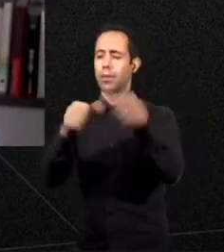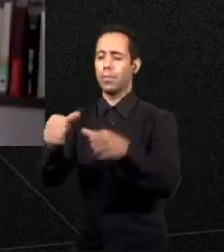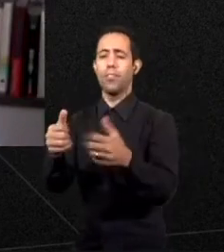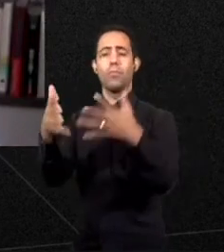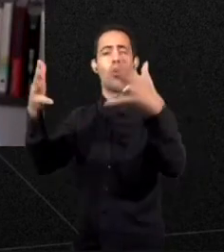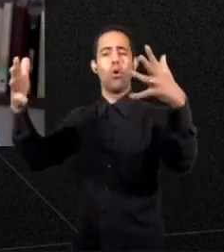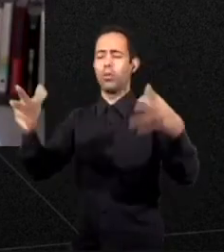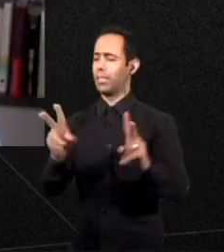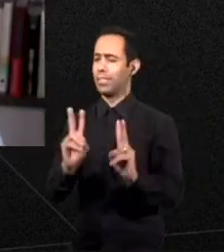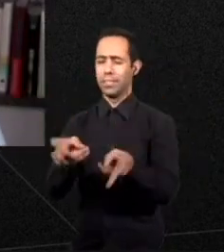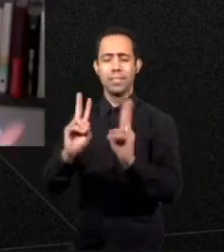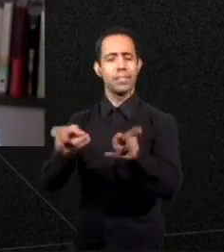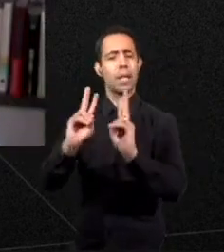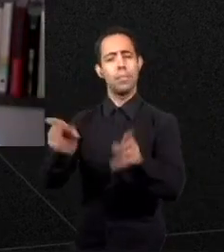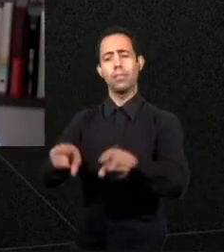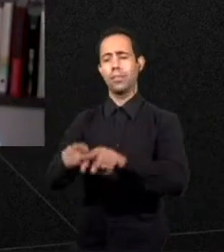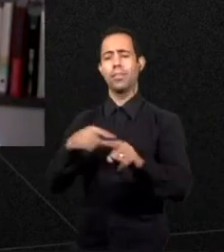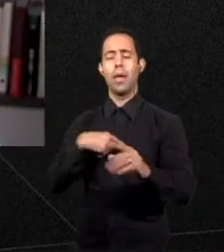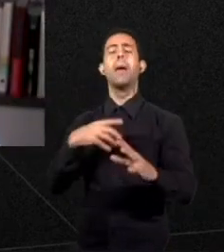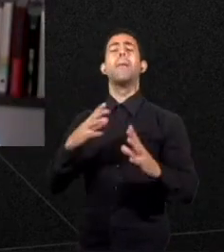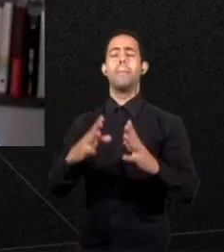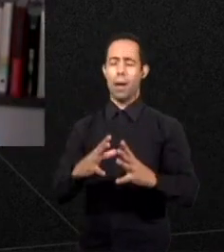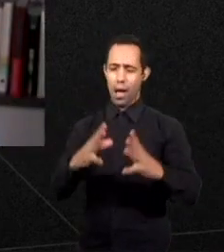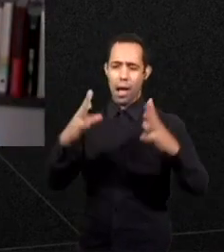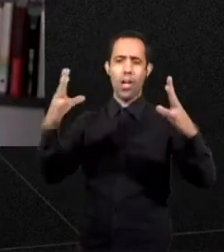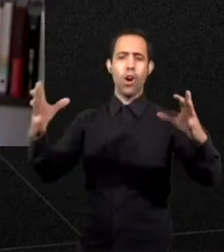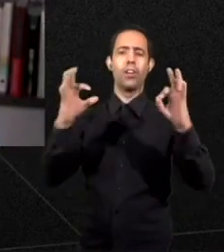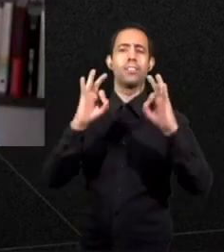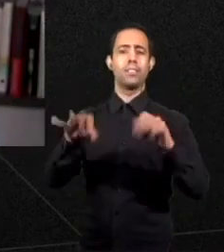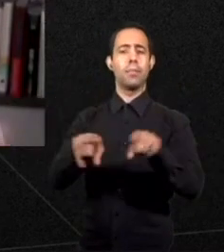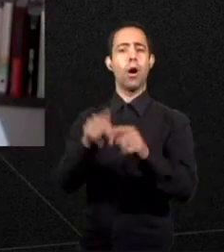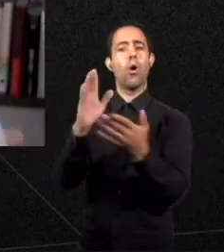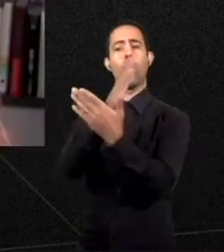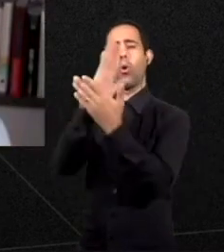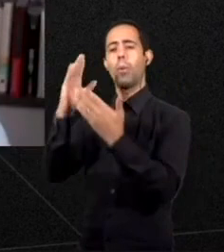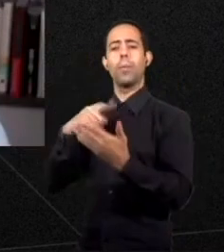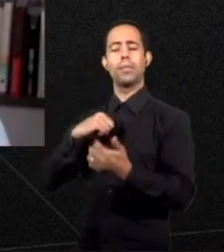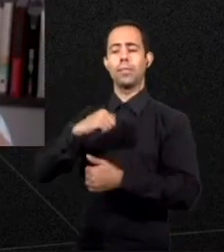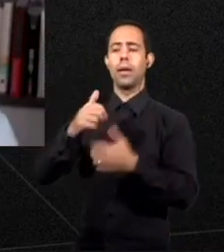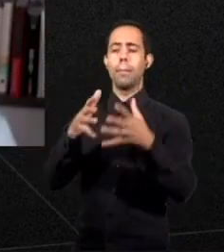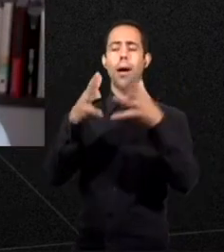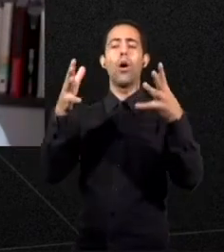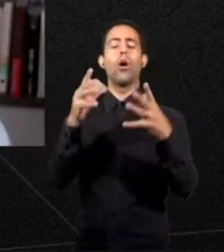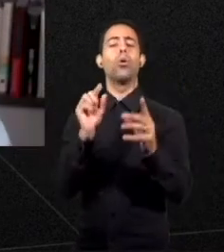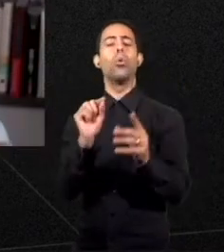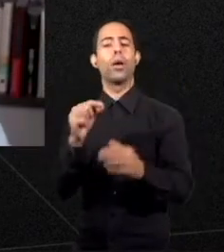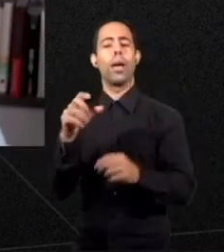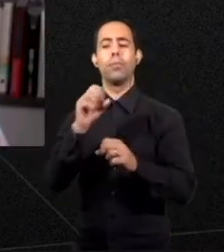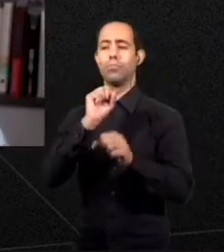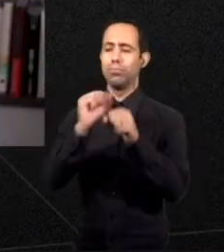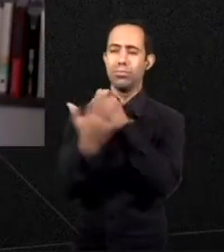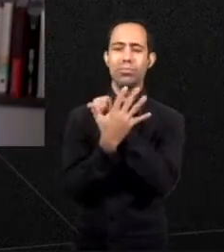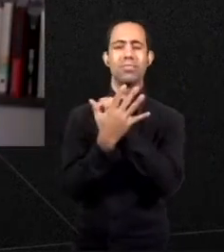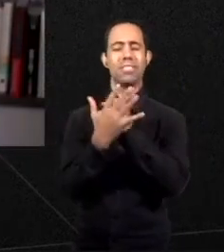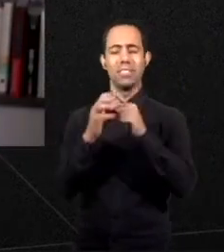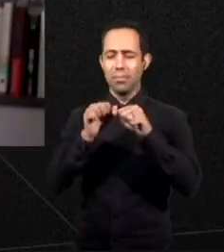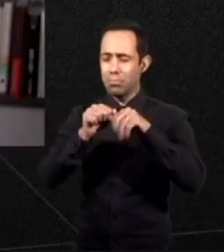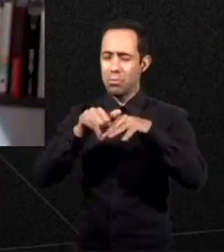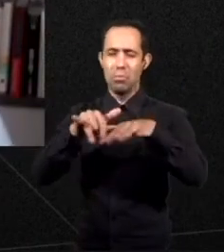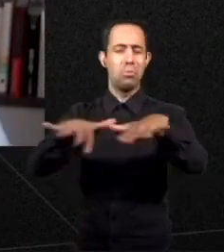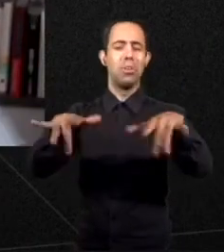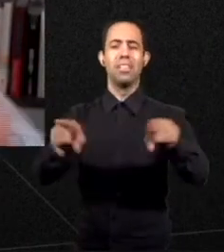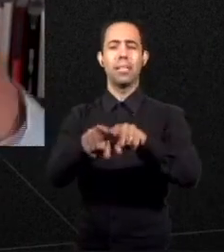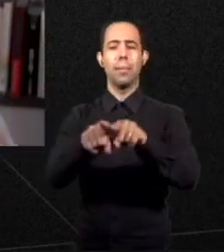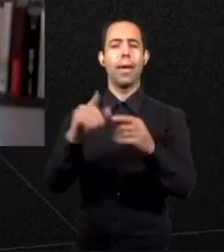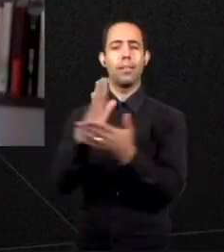increasing chance that some mutation, some variation, will make the virus able to overcome the vaccine, and you will